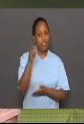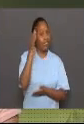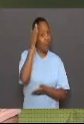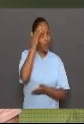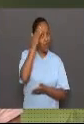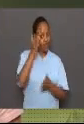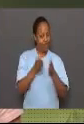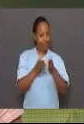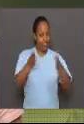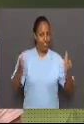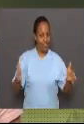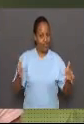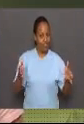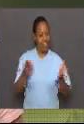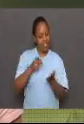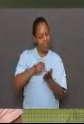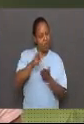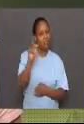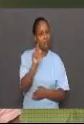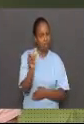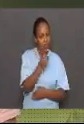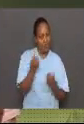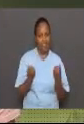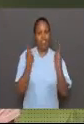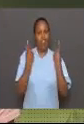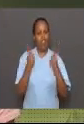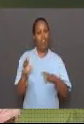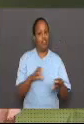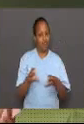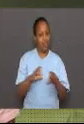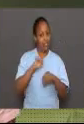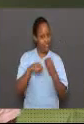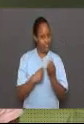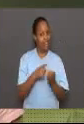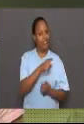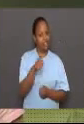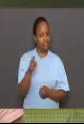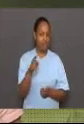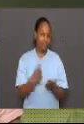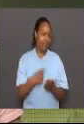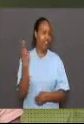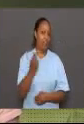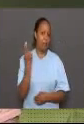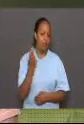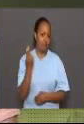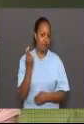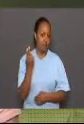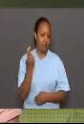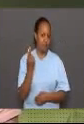and understanding of democracy so that you can benefit from it